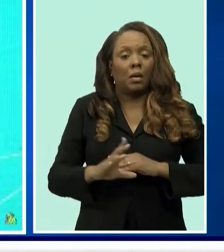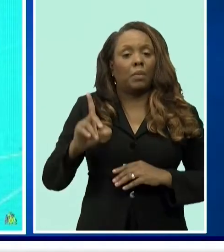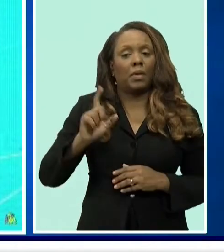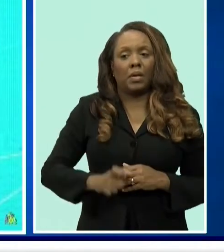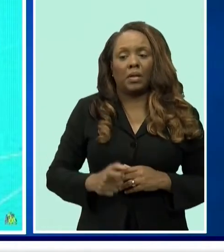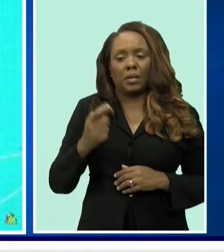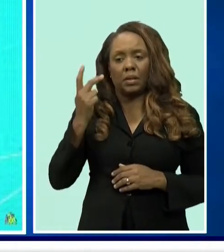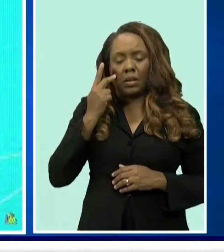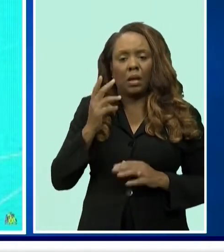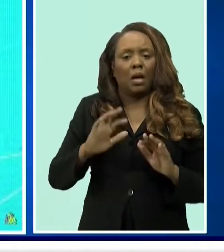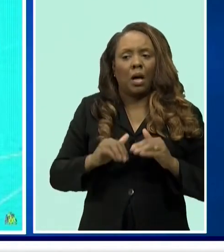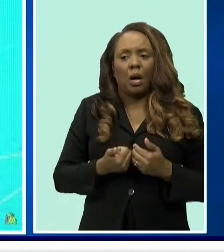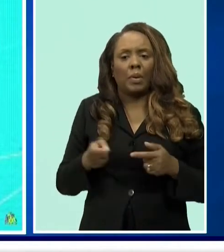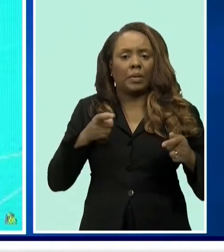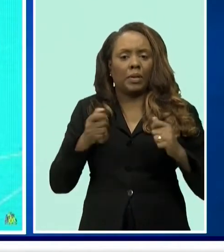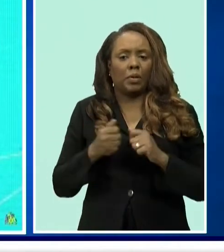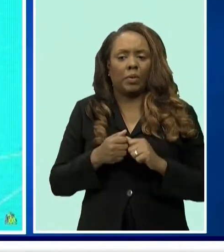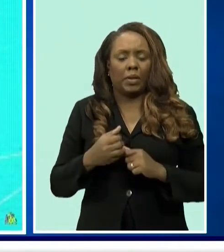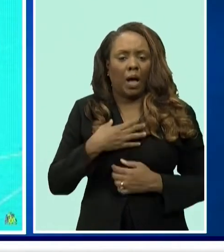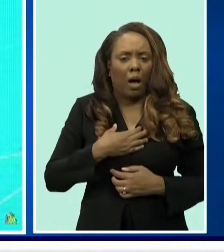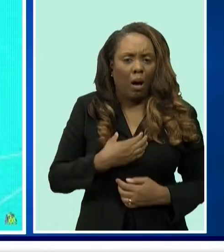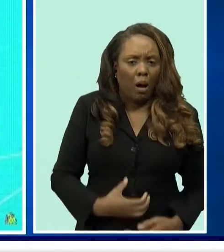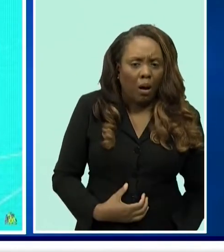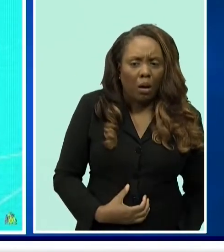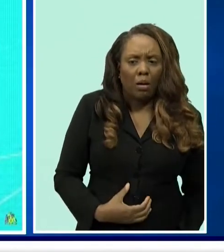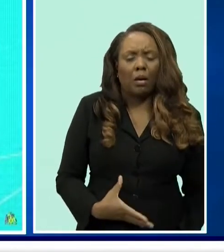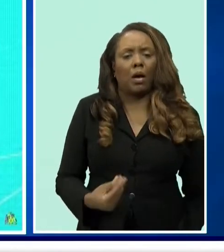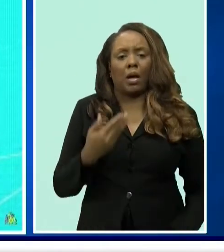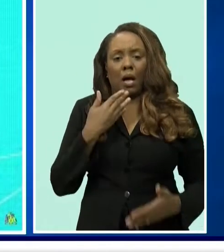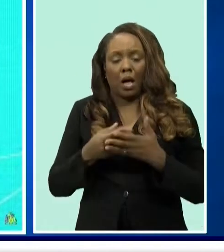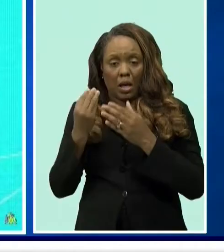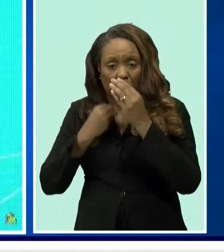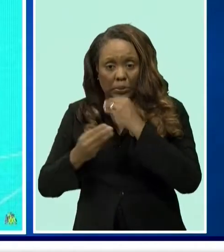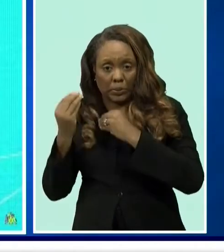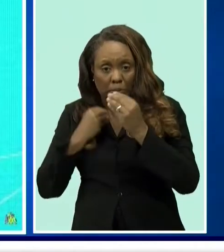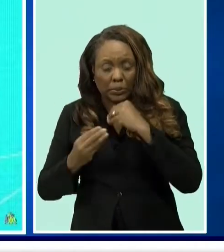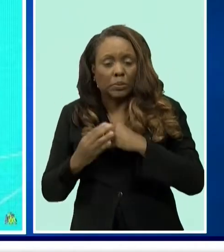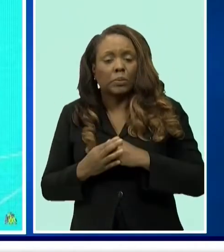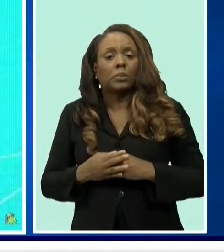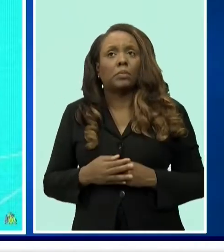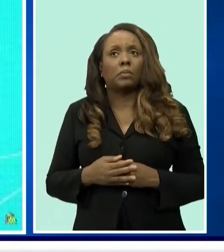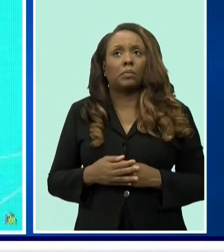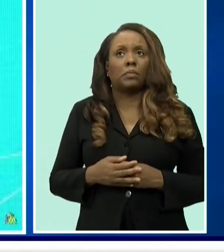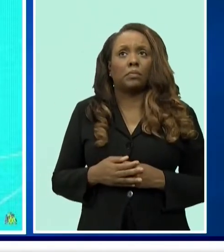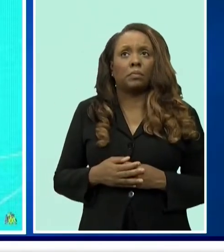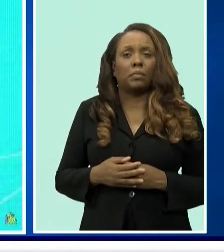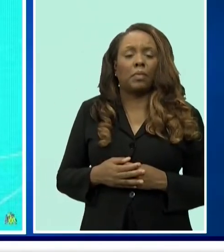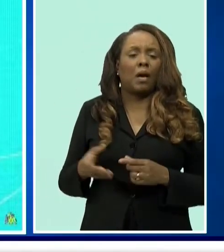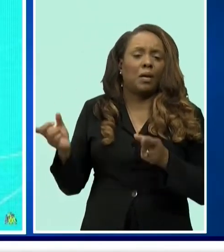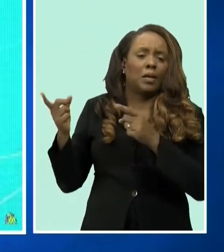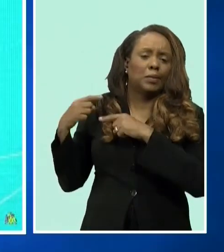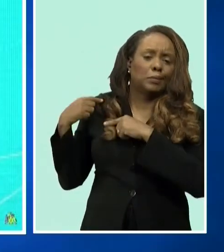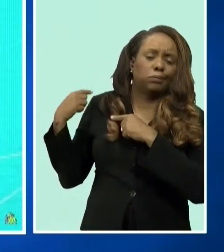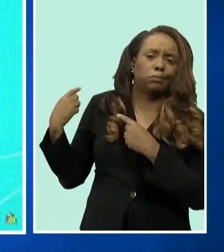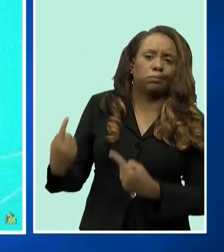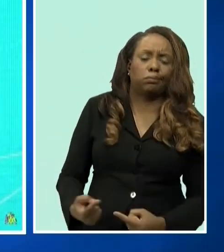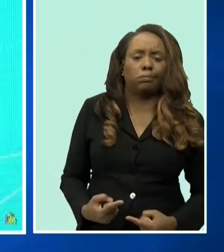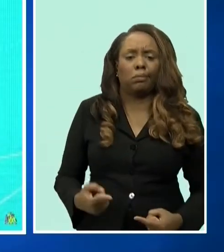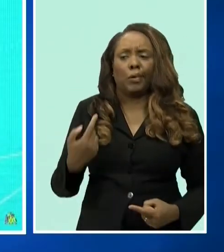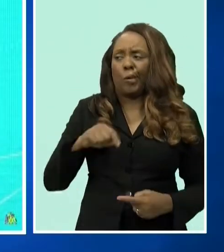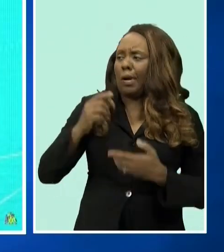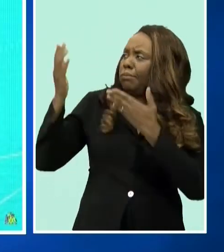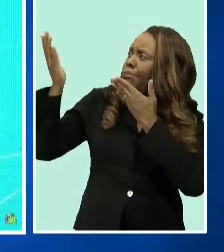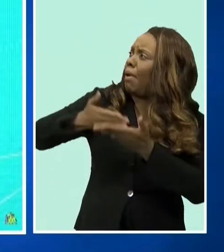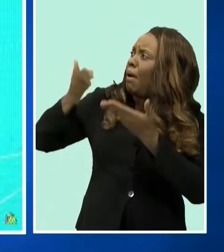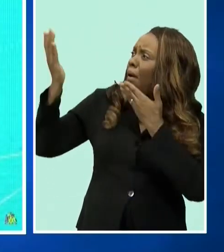hunger and nutrition. Our food consumption patterns in recent decades has resulted in high levels of food imports.